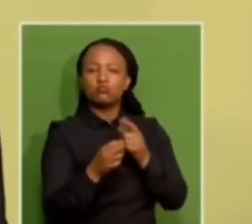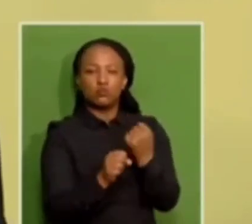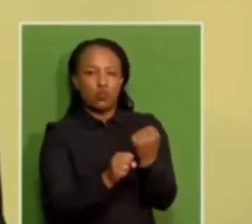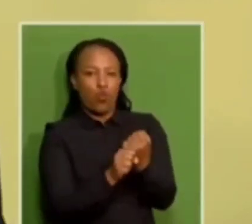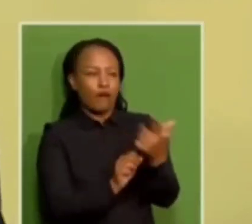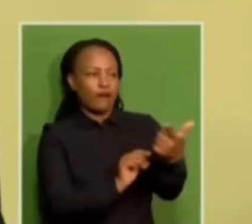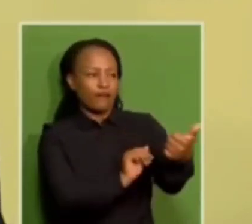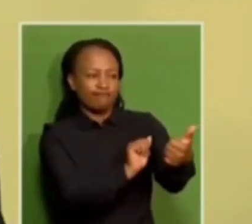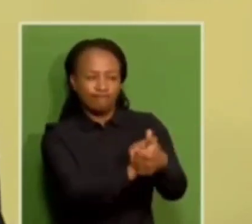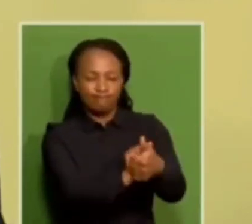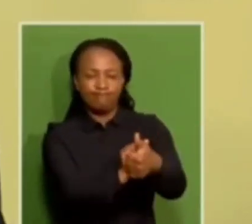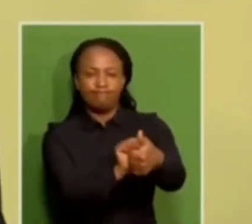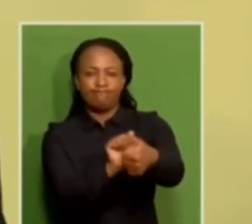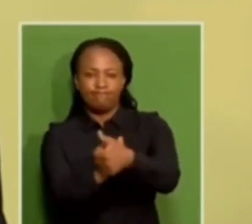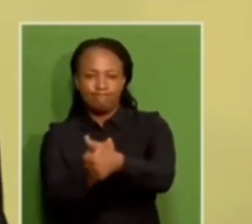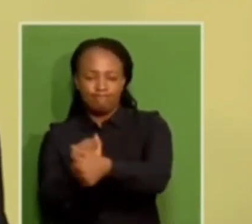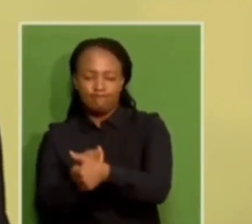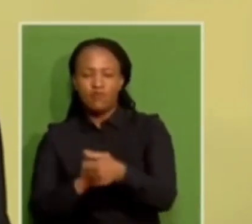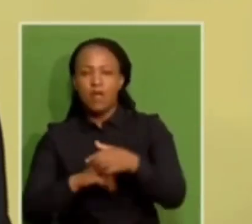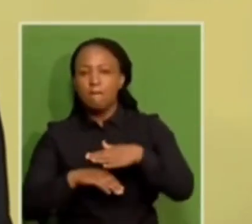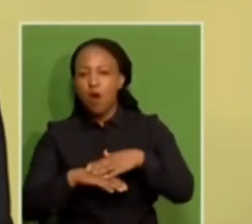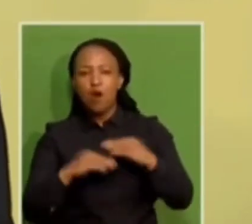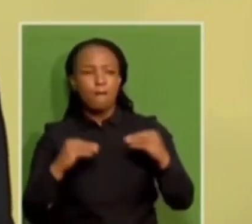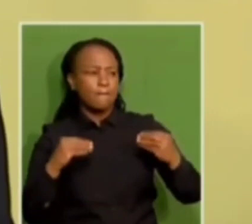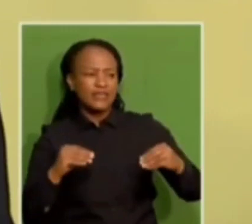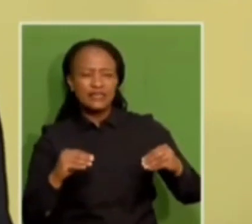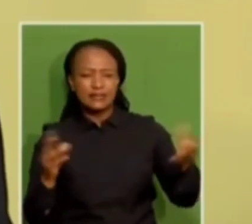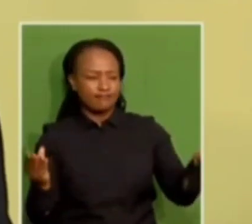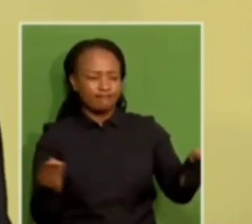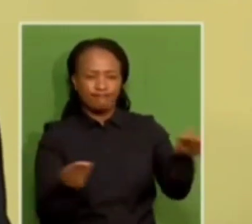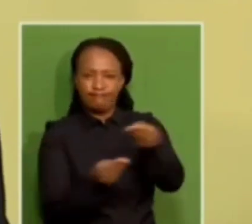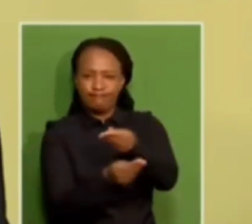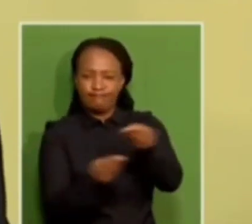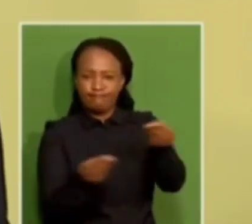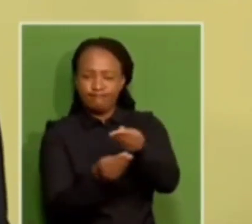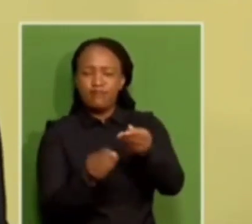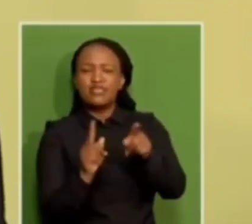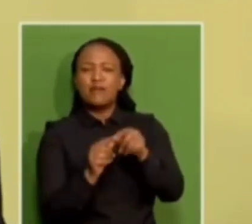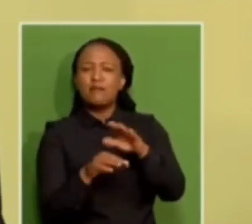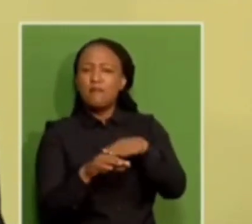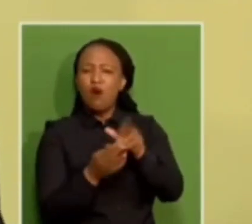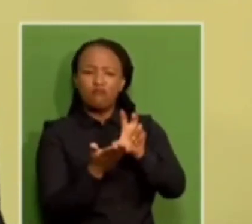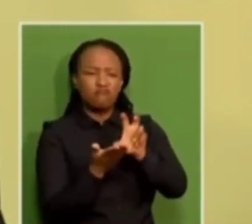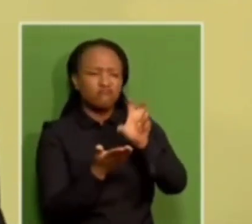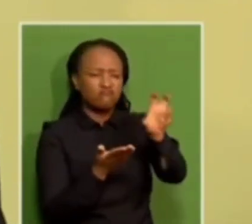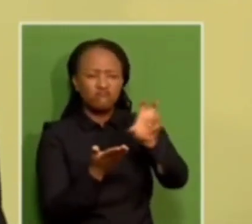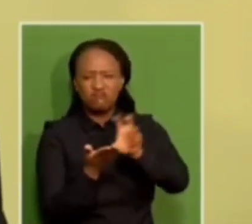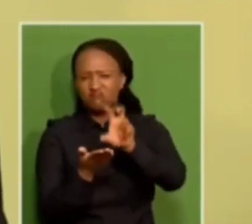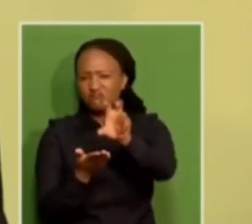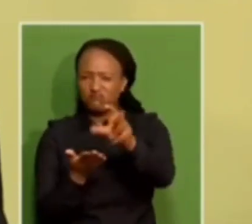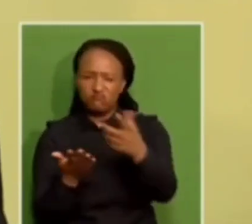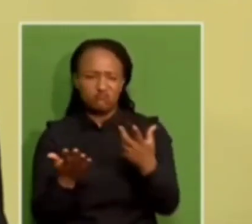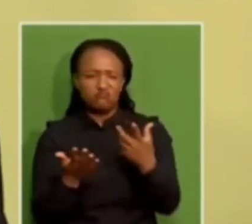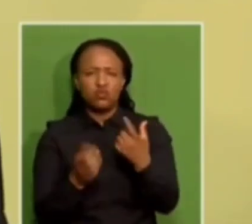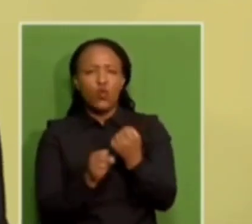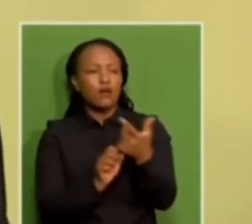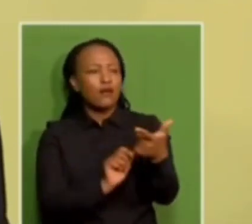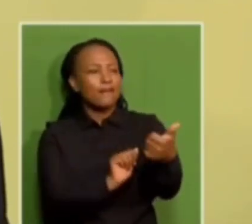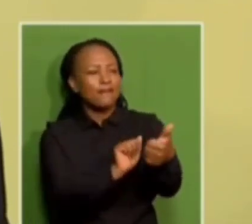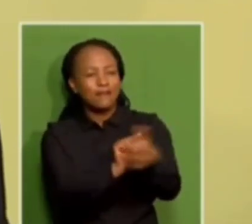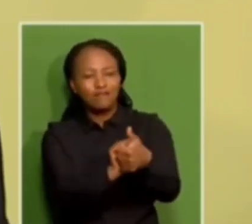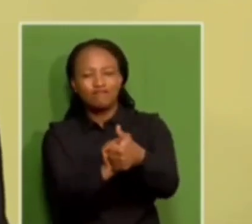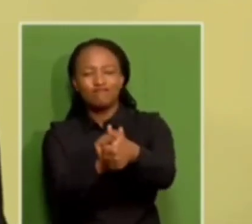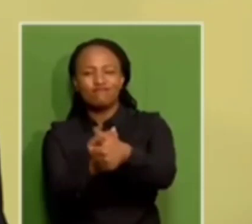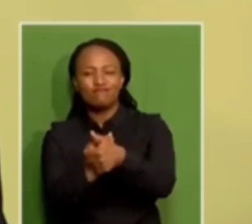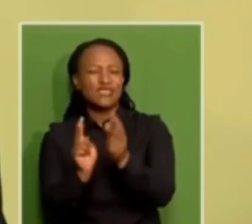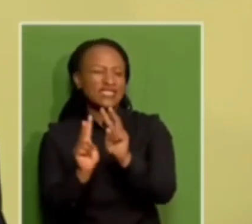increased collaboration to secure greater trade opportunities and increased investment and to work closely